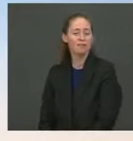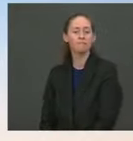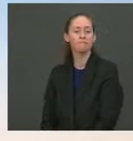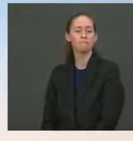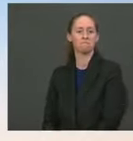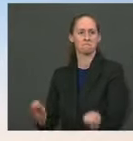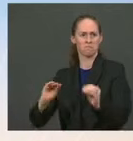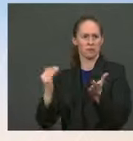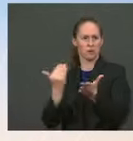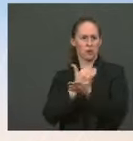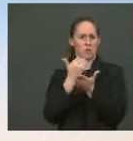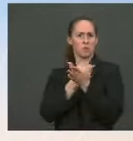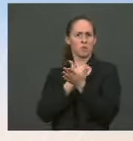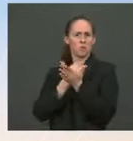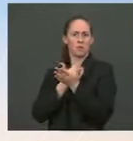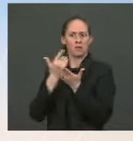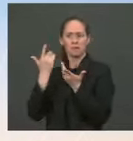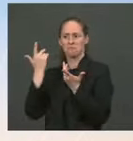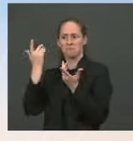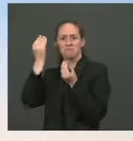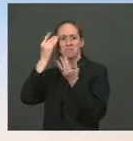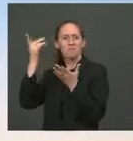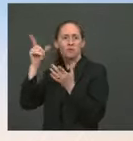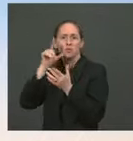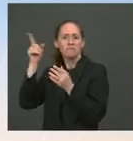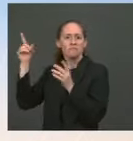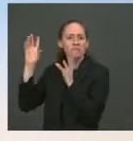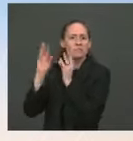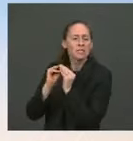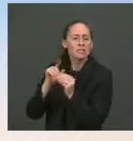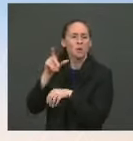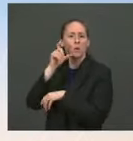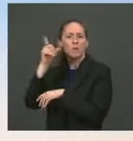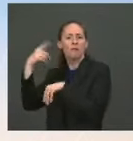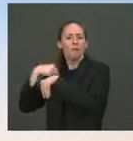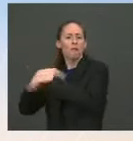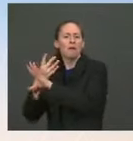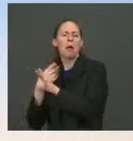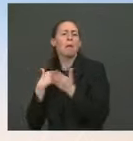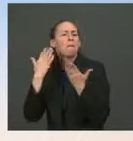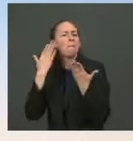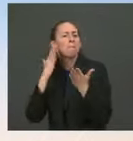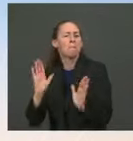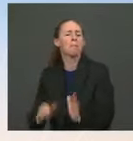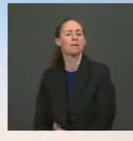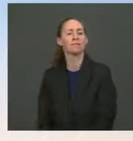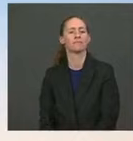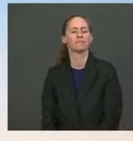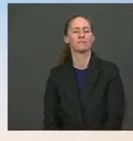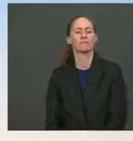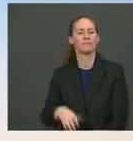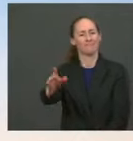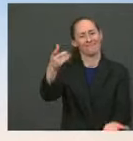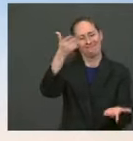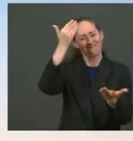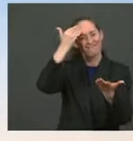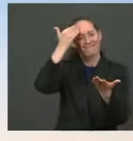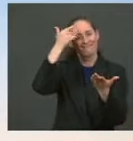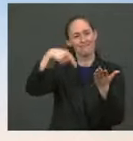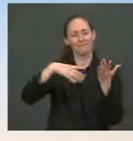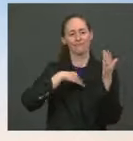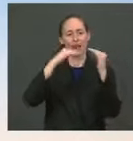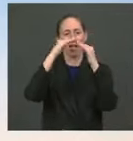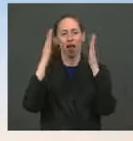or any scheduled meetings or anything in that nature. But as you can imagine, the White House officials, my colleagues,